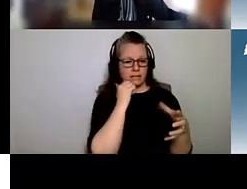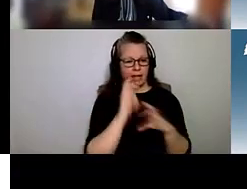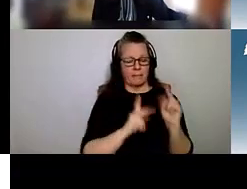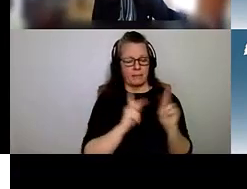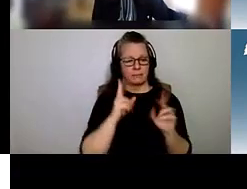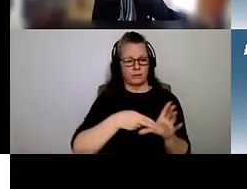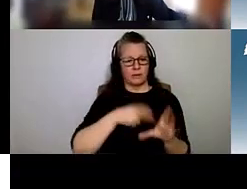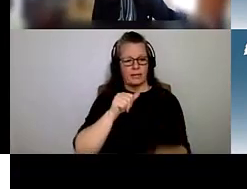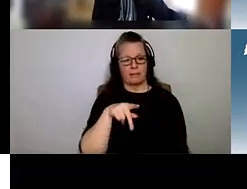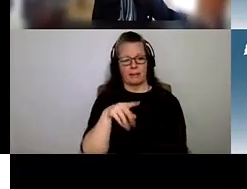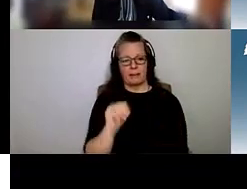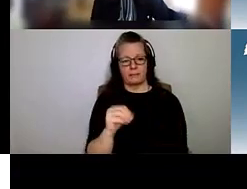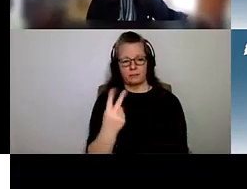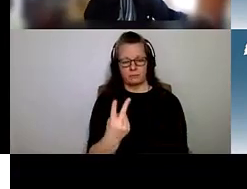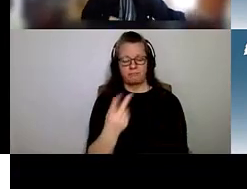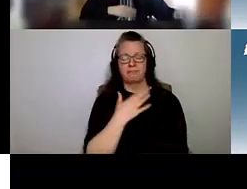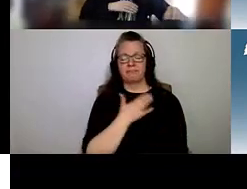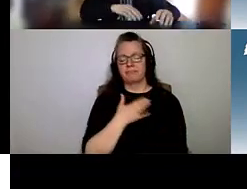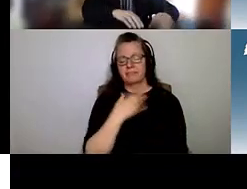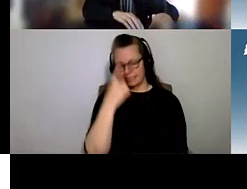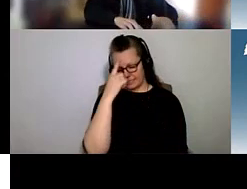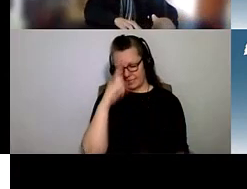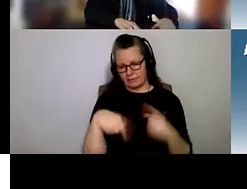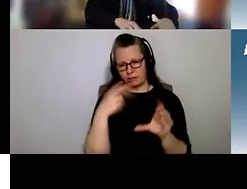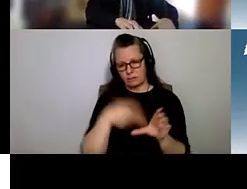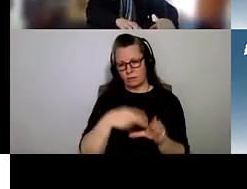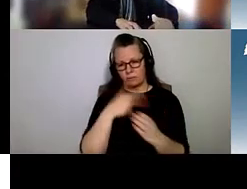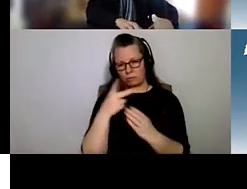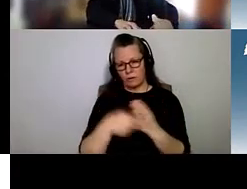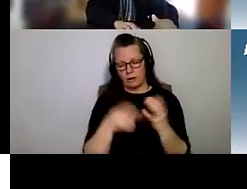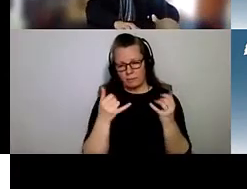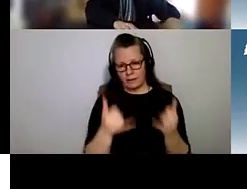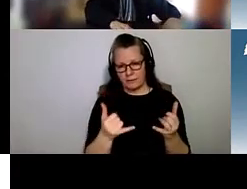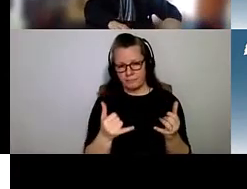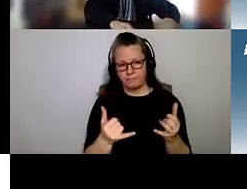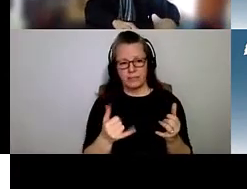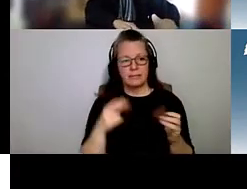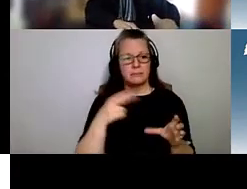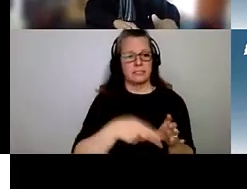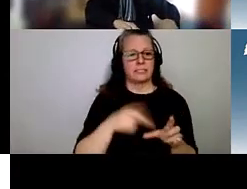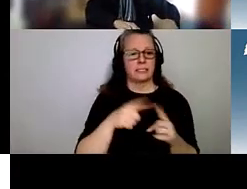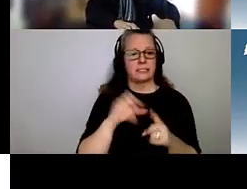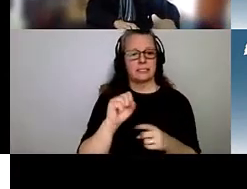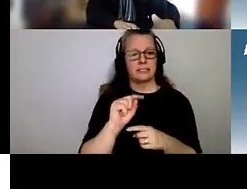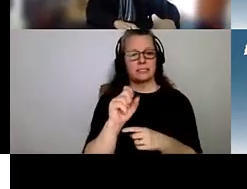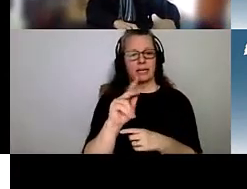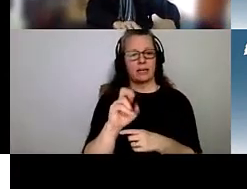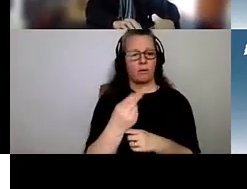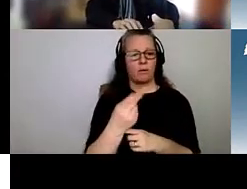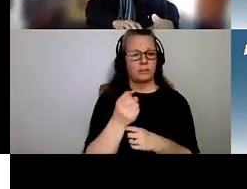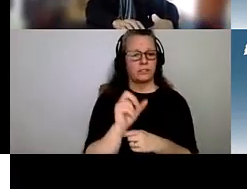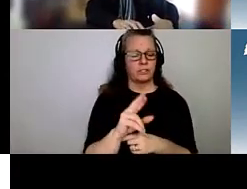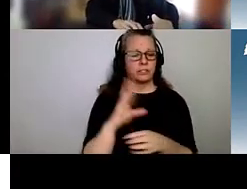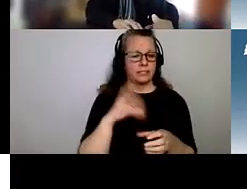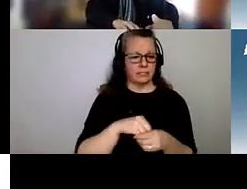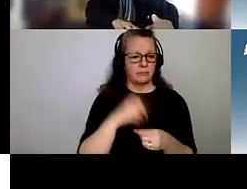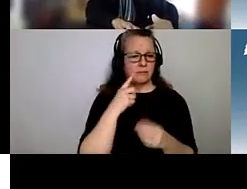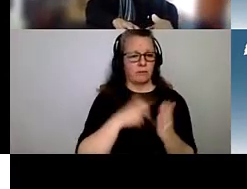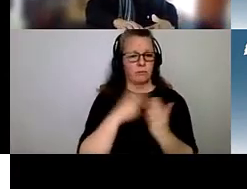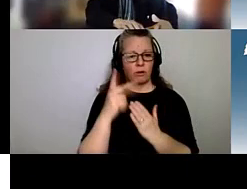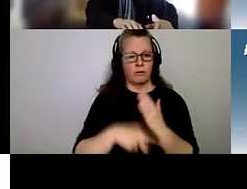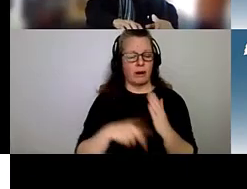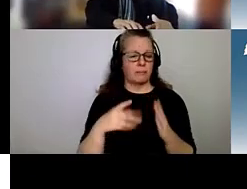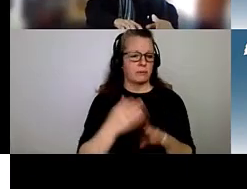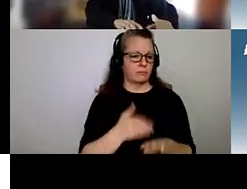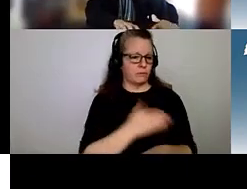Please consider joining the program now and participating in stakeholder engagement for program improvement, which will begin in July